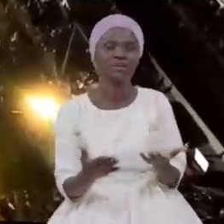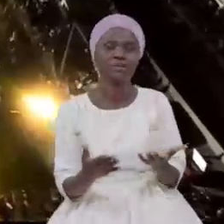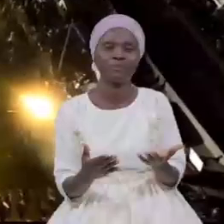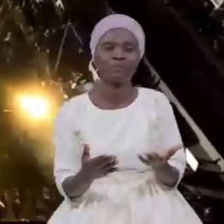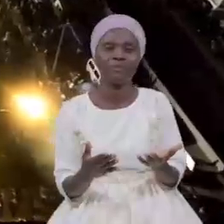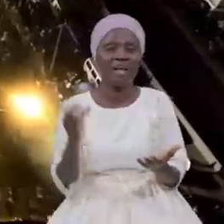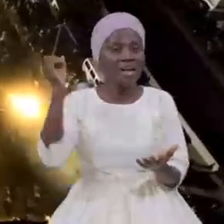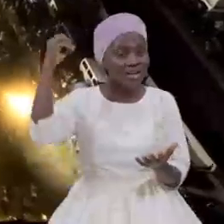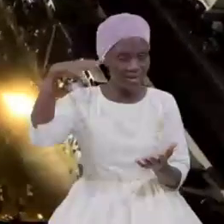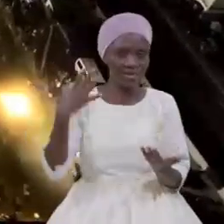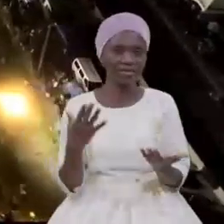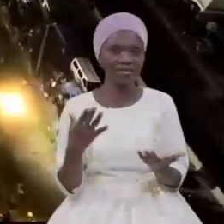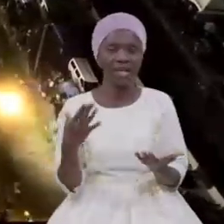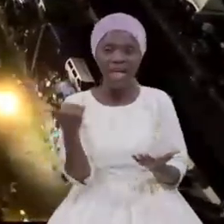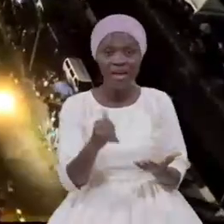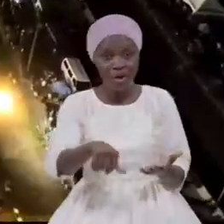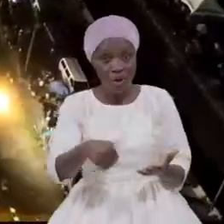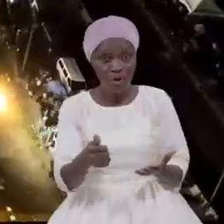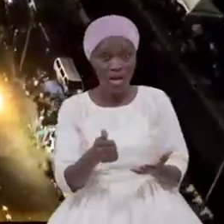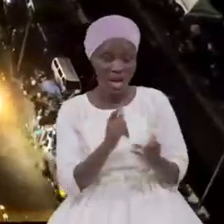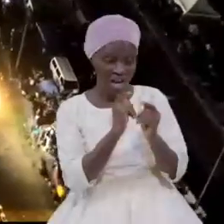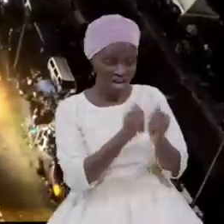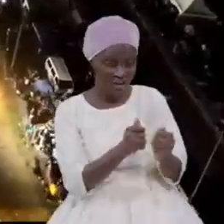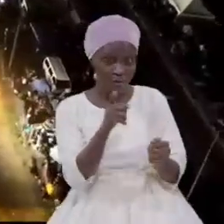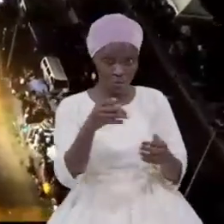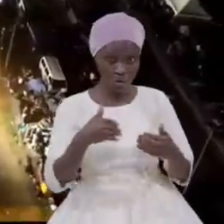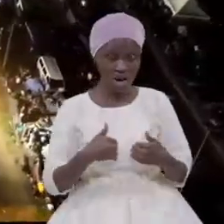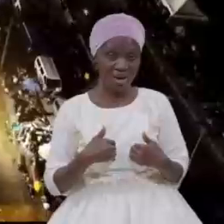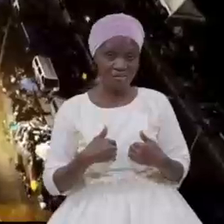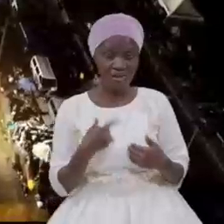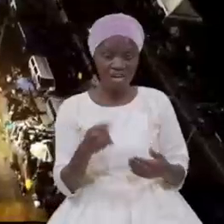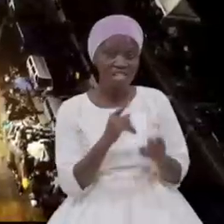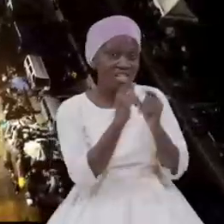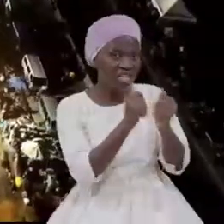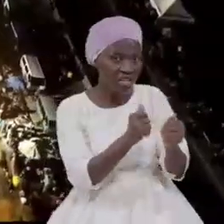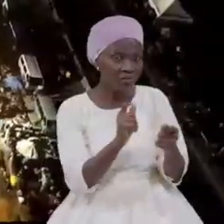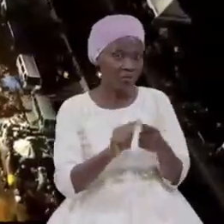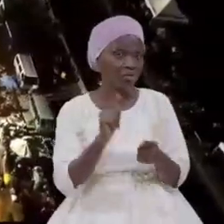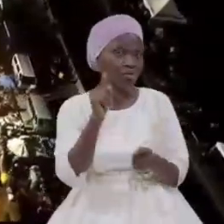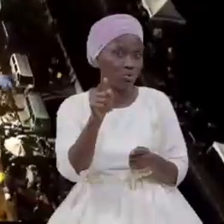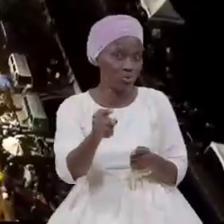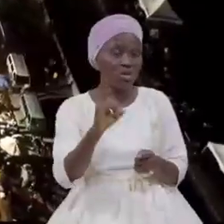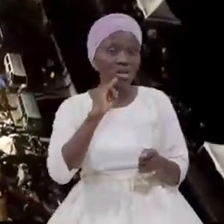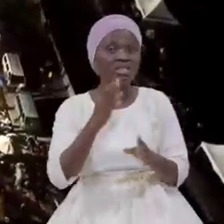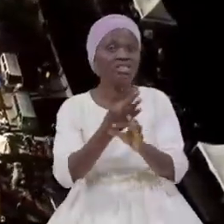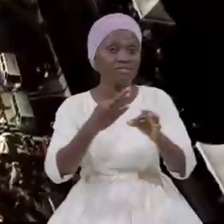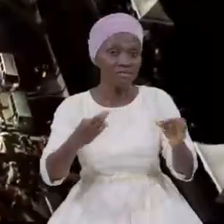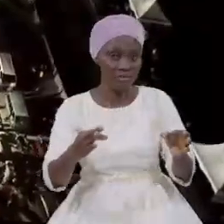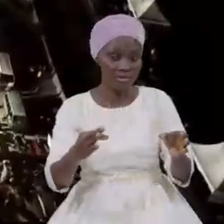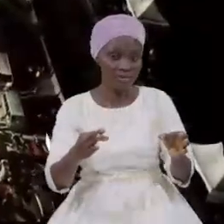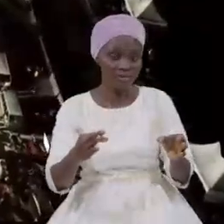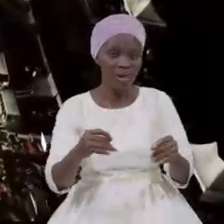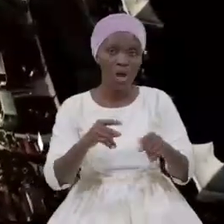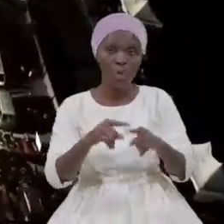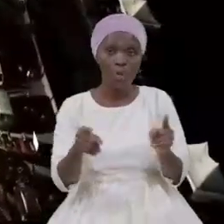gift you have. Gift. The gift to you is free. But the